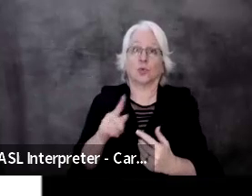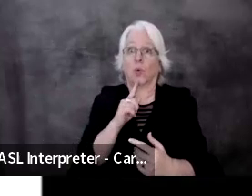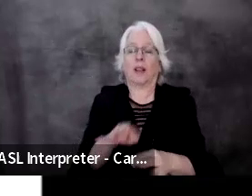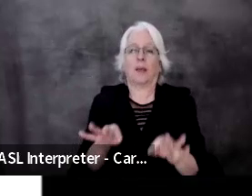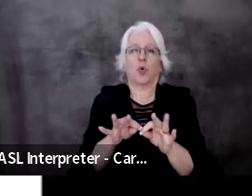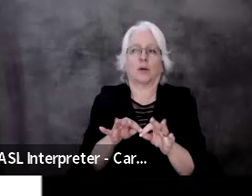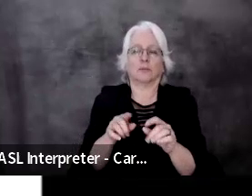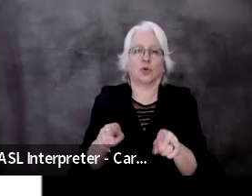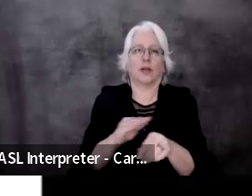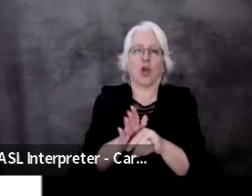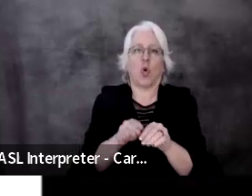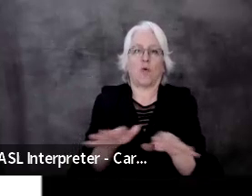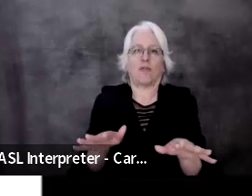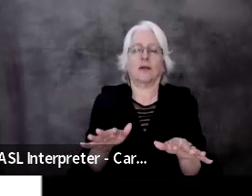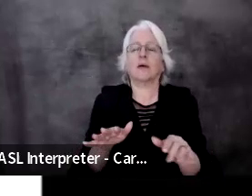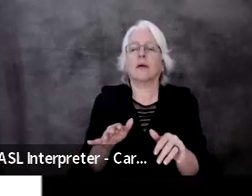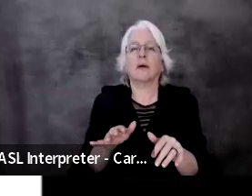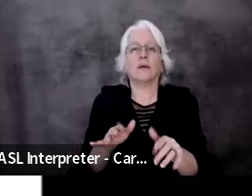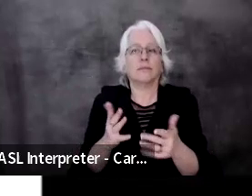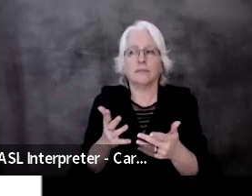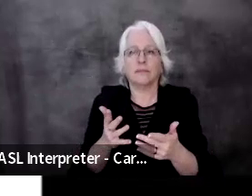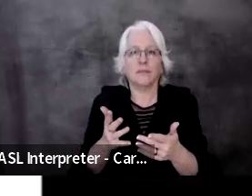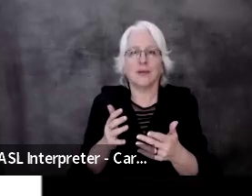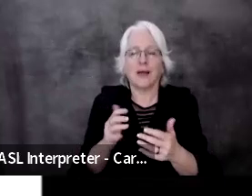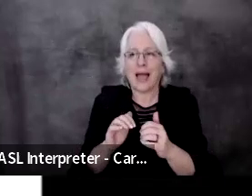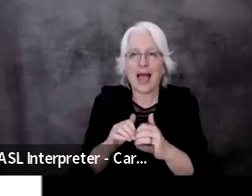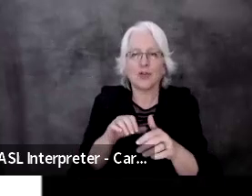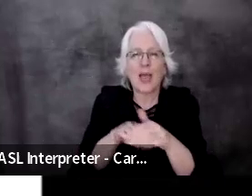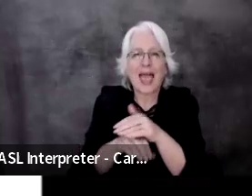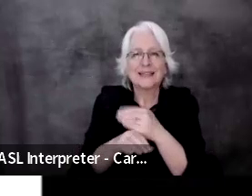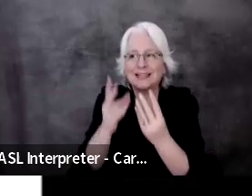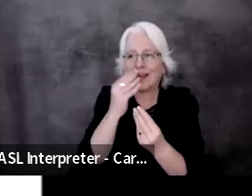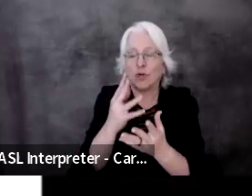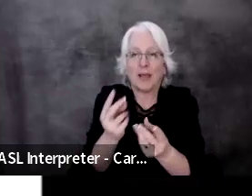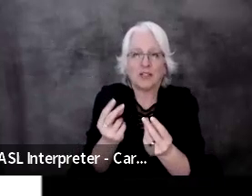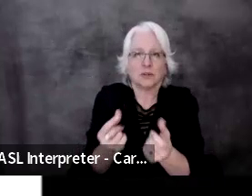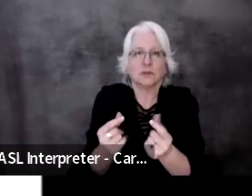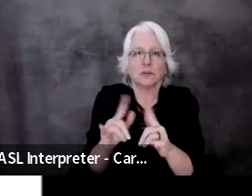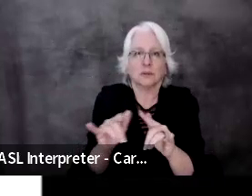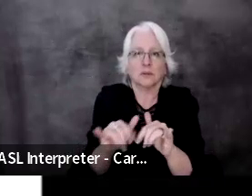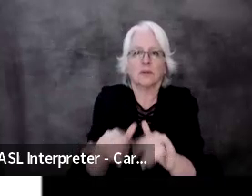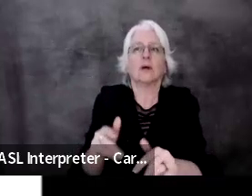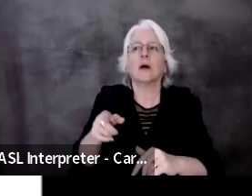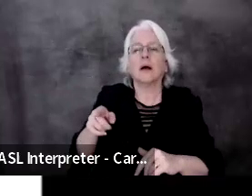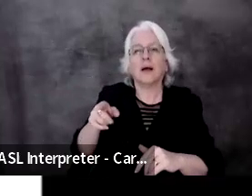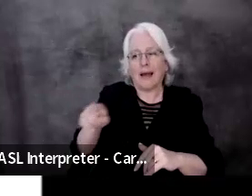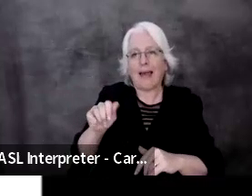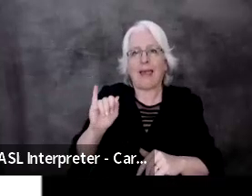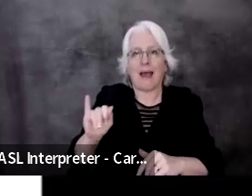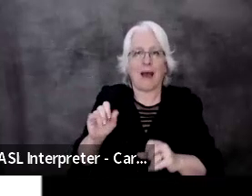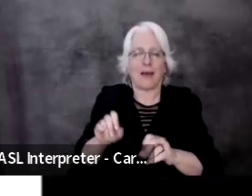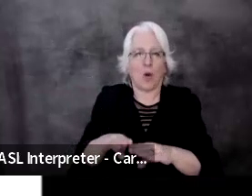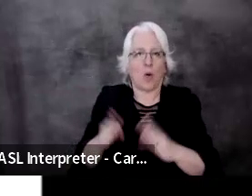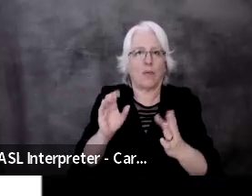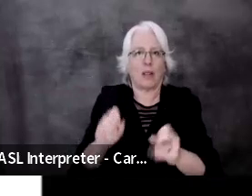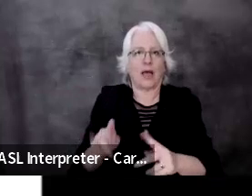how important it is to access information in real time. AI allows that to happen, right?